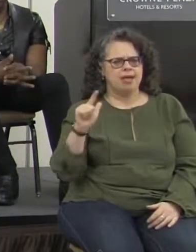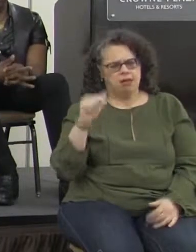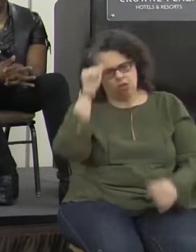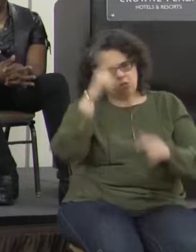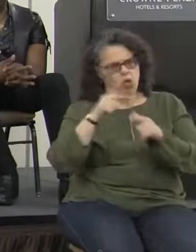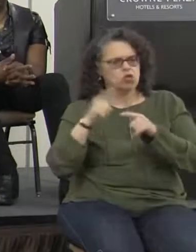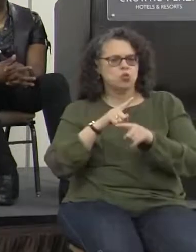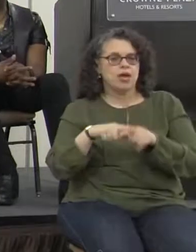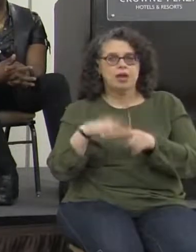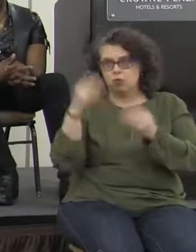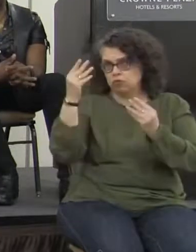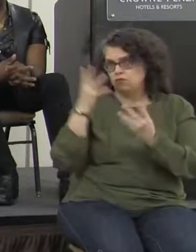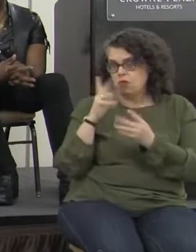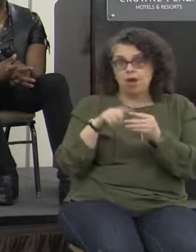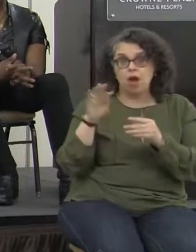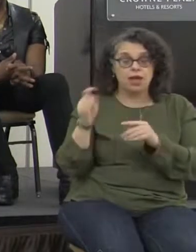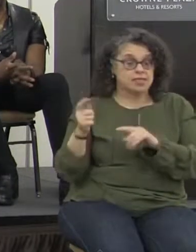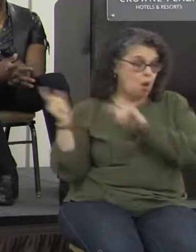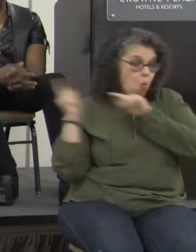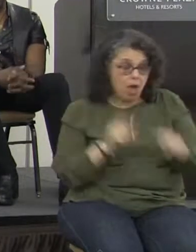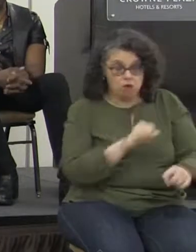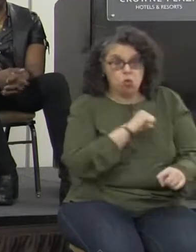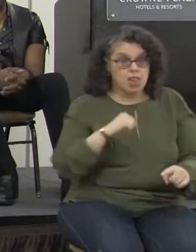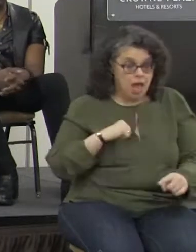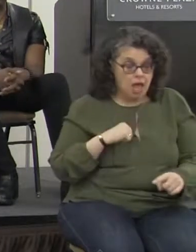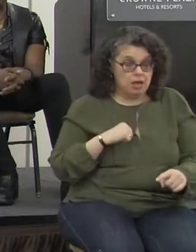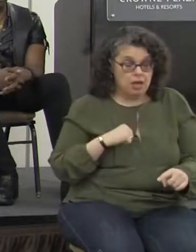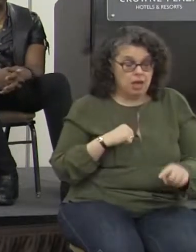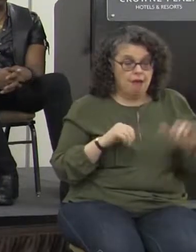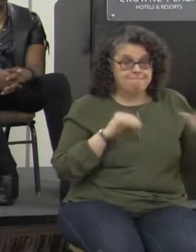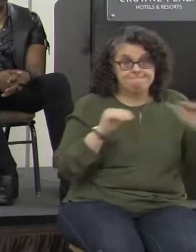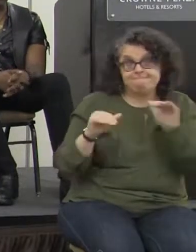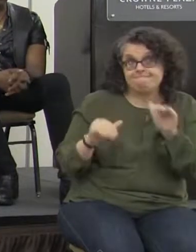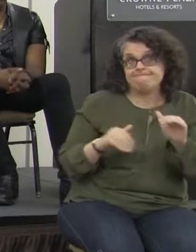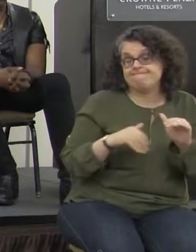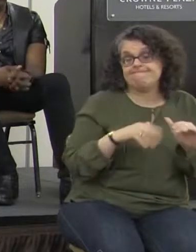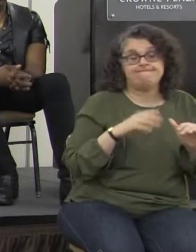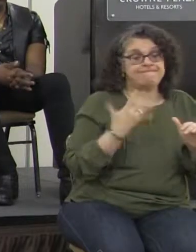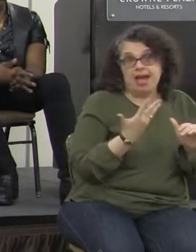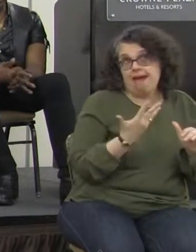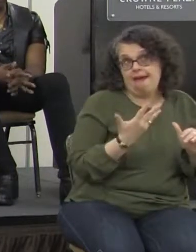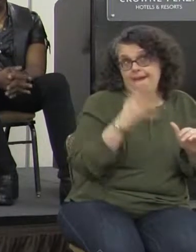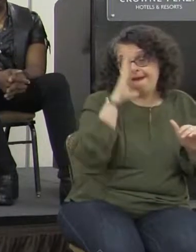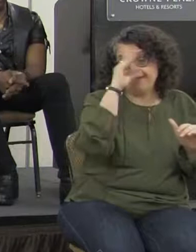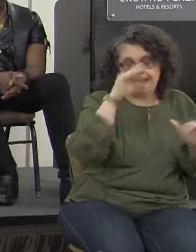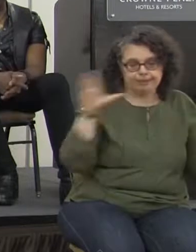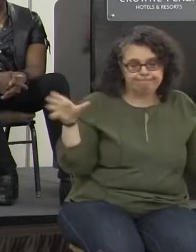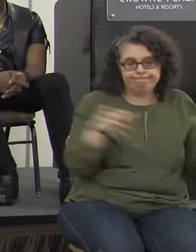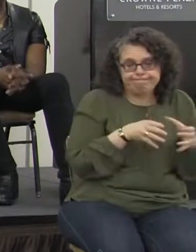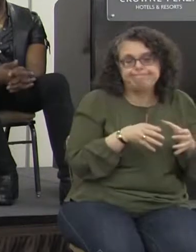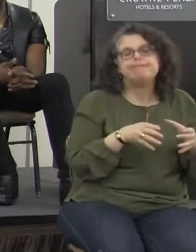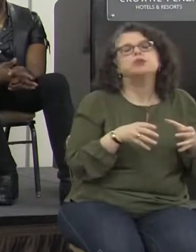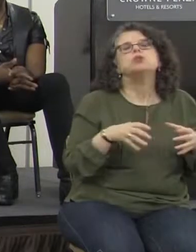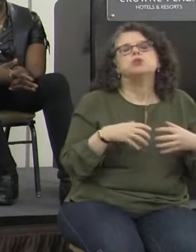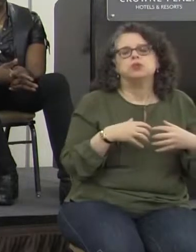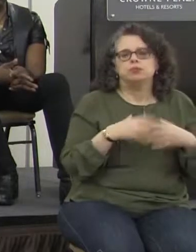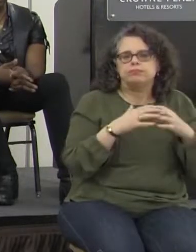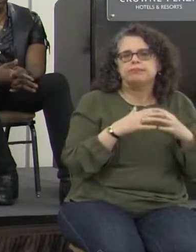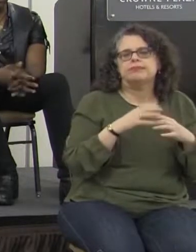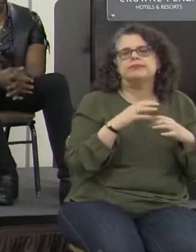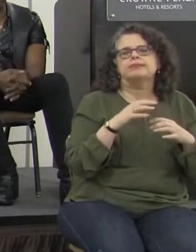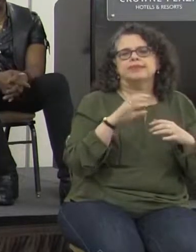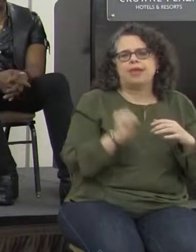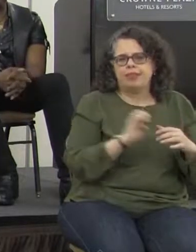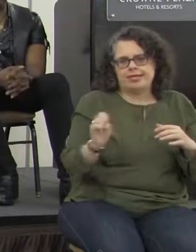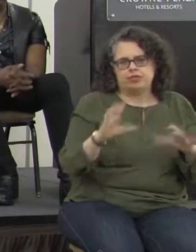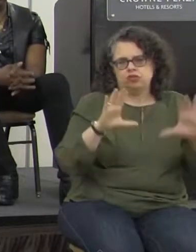Onyx, and immediately rushed back to Atlanta. 5 brothers who founded the Southeast chapter of Onyx. Next year would be our 20th